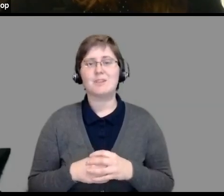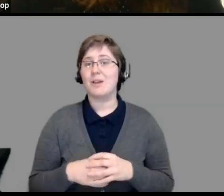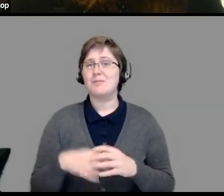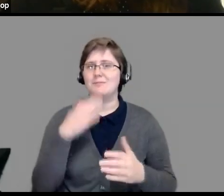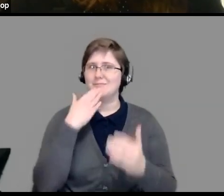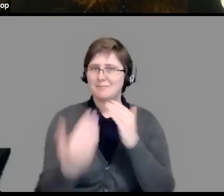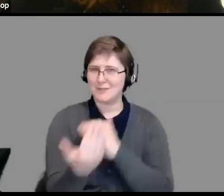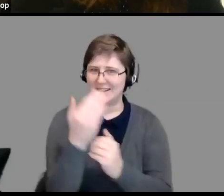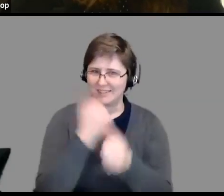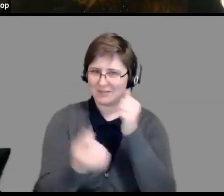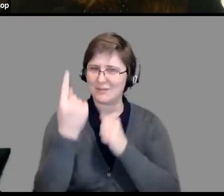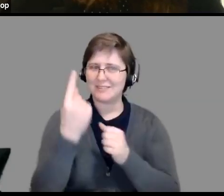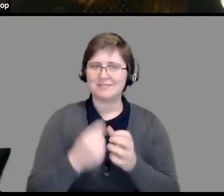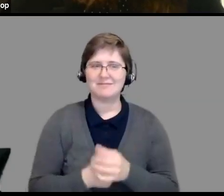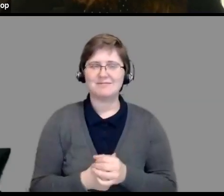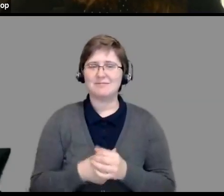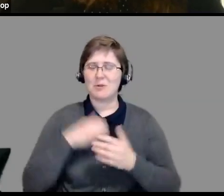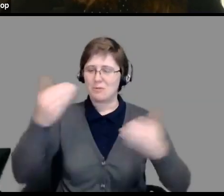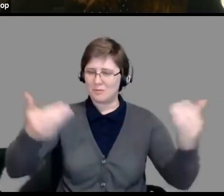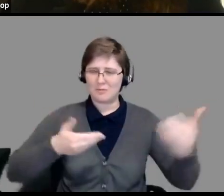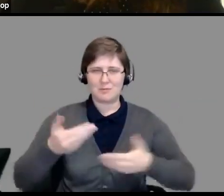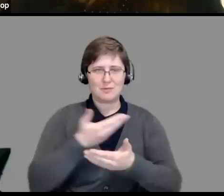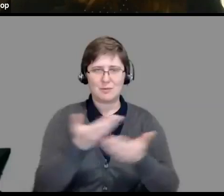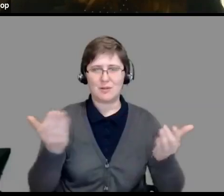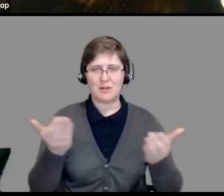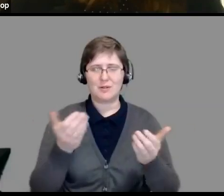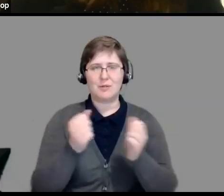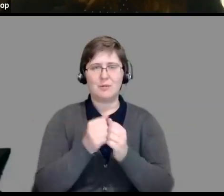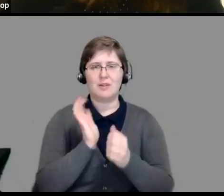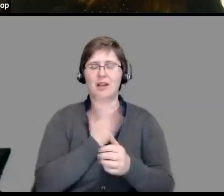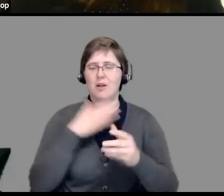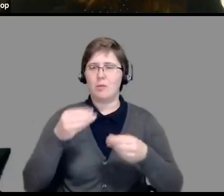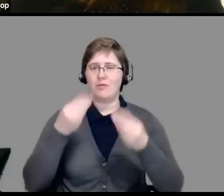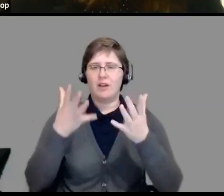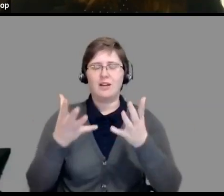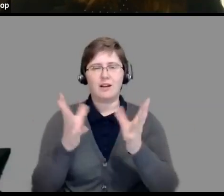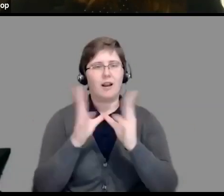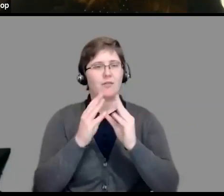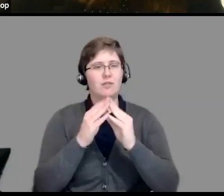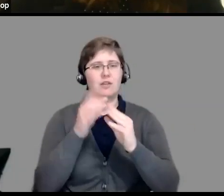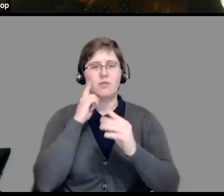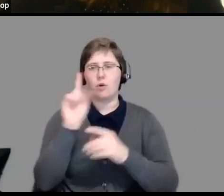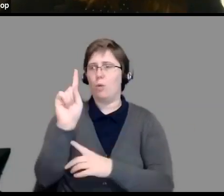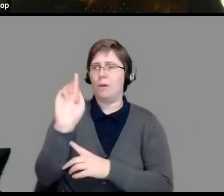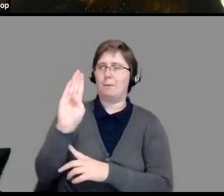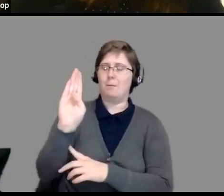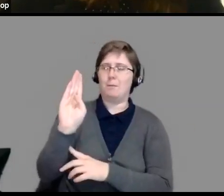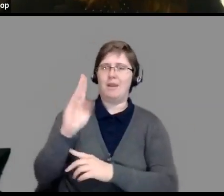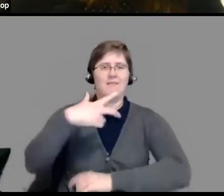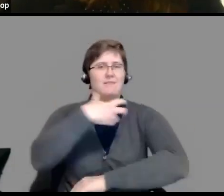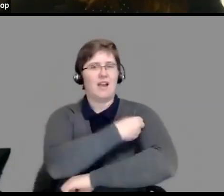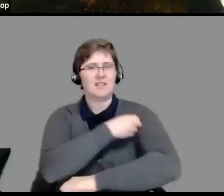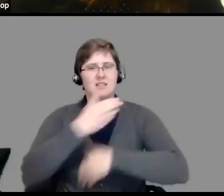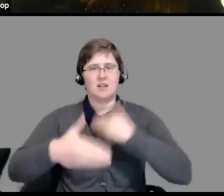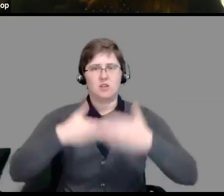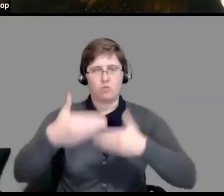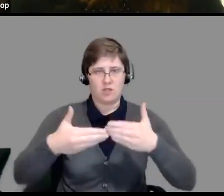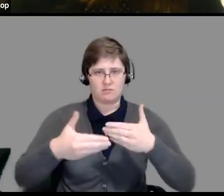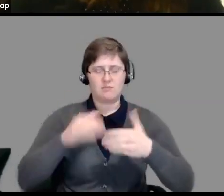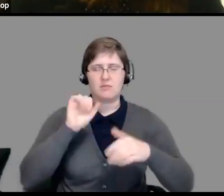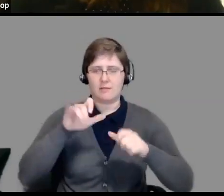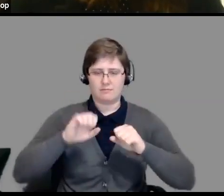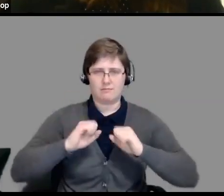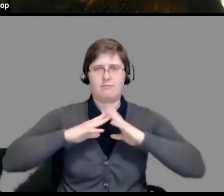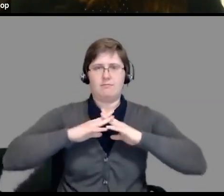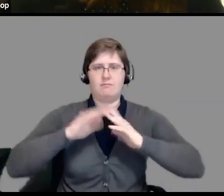Good morning, everybody. I'd like to welcome you to our provider press conference today for the 1B vaccination process that will be launched